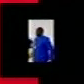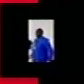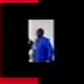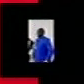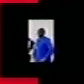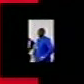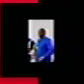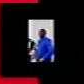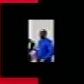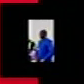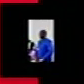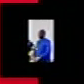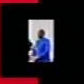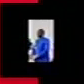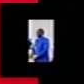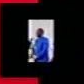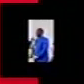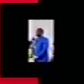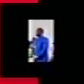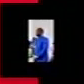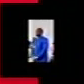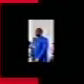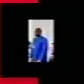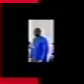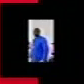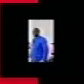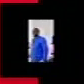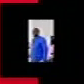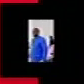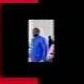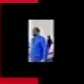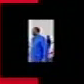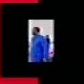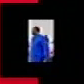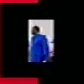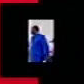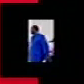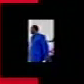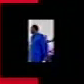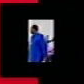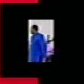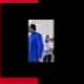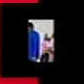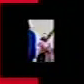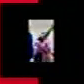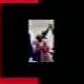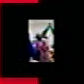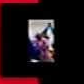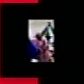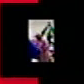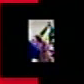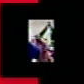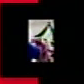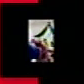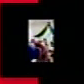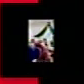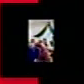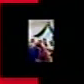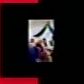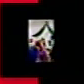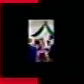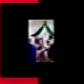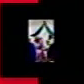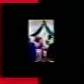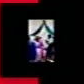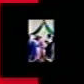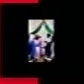of the dark powers, we destroy them tonight in Jesus' name. Against spiritual wickedness in high places, wherefore take